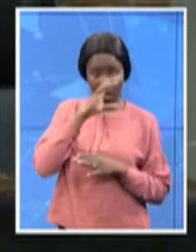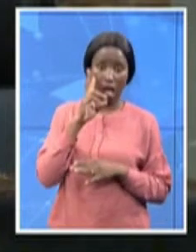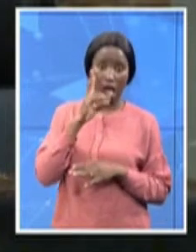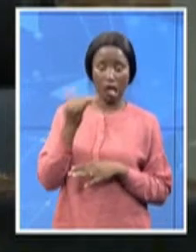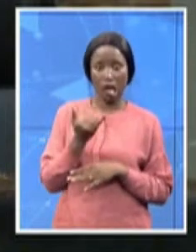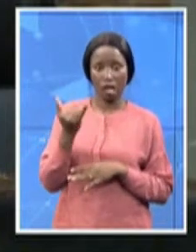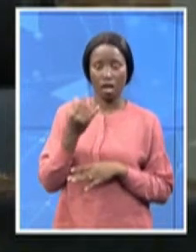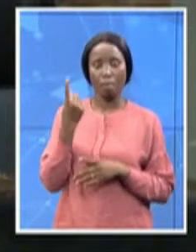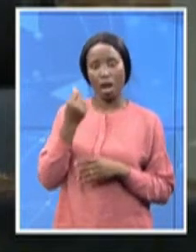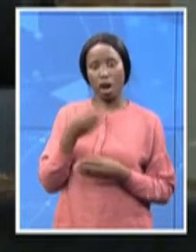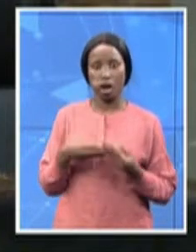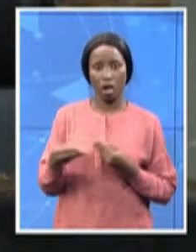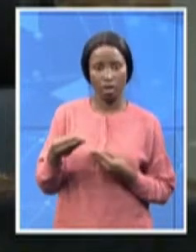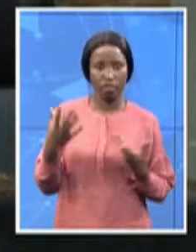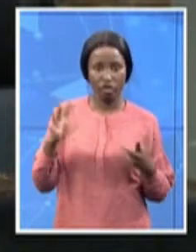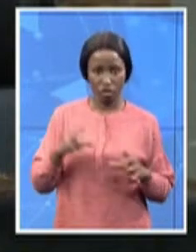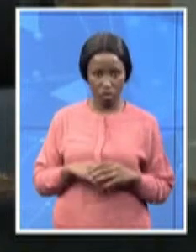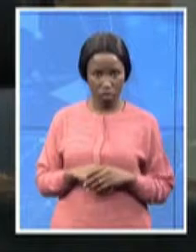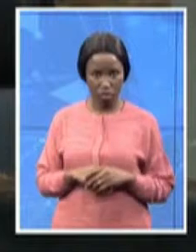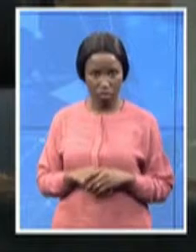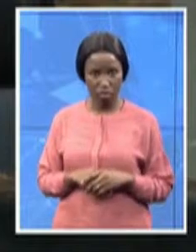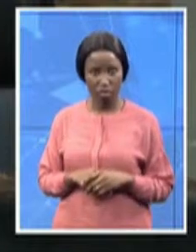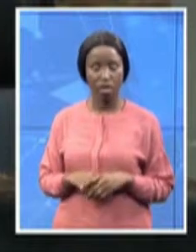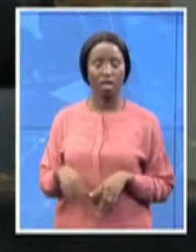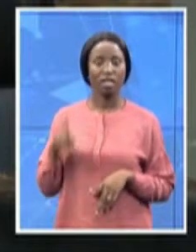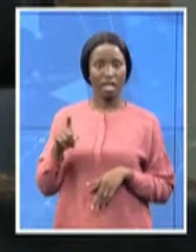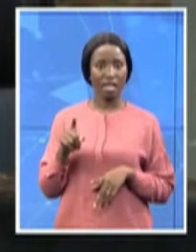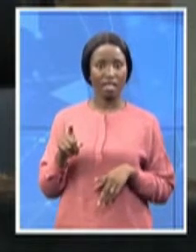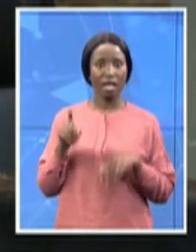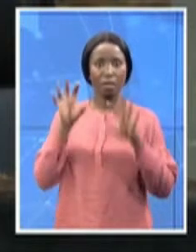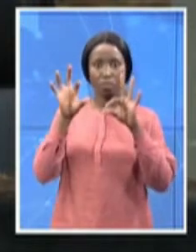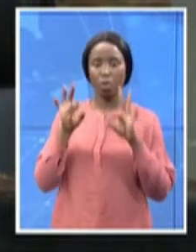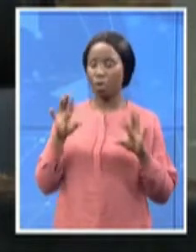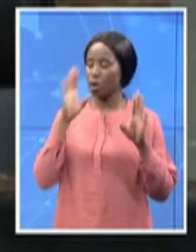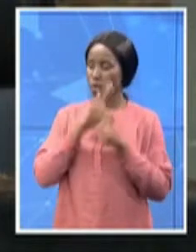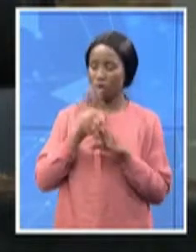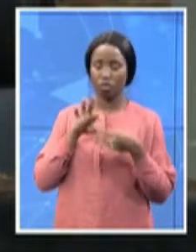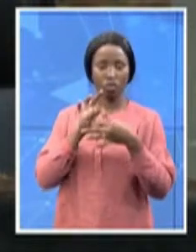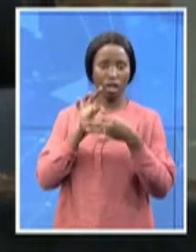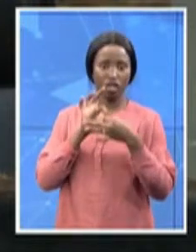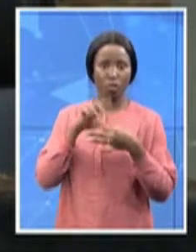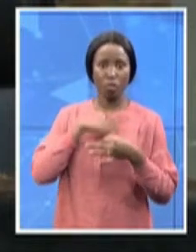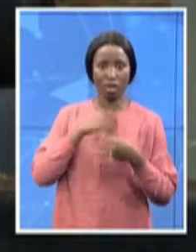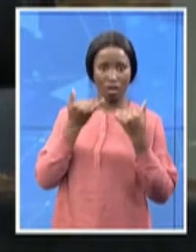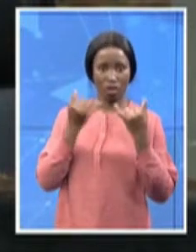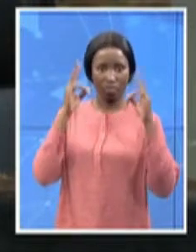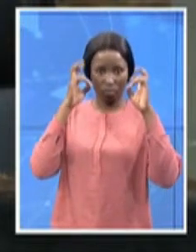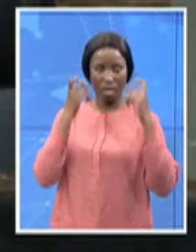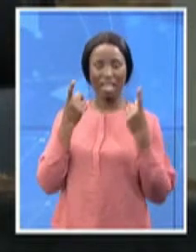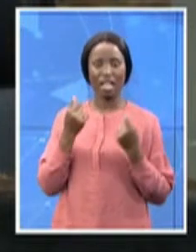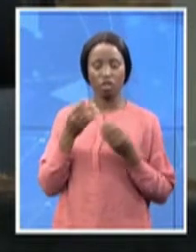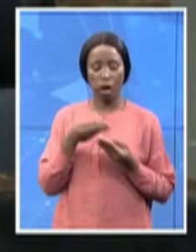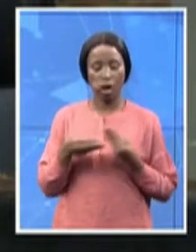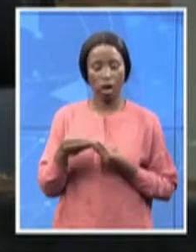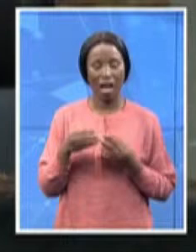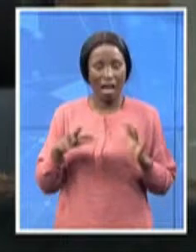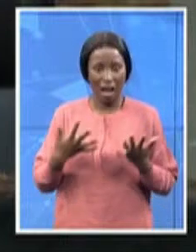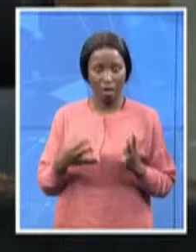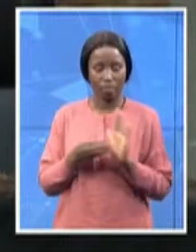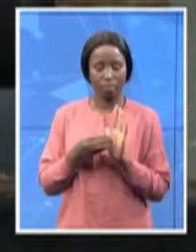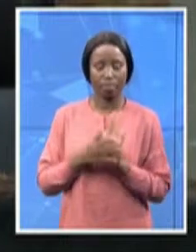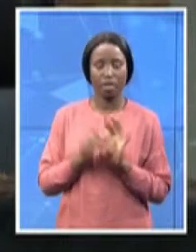improper relationship and the suspicion of money laundering into one, the Public Protector found that both issues were